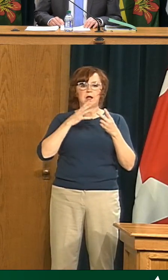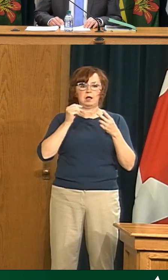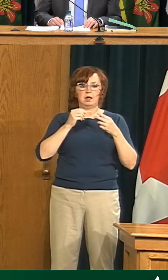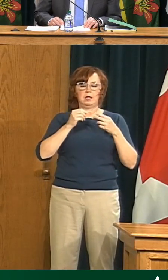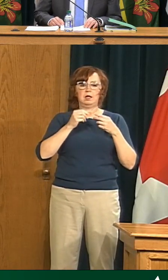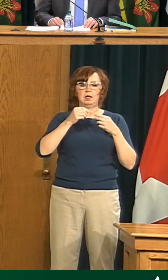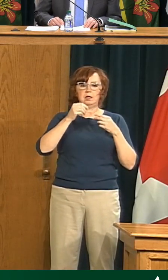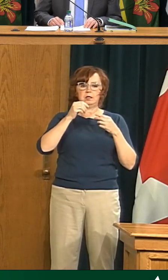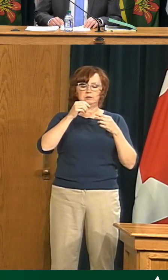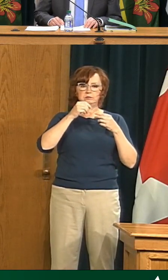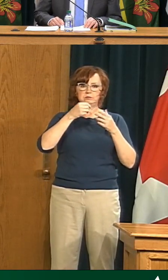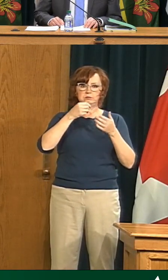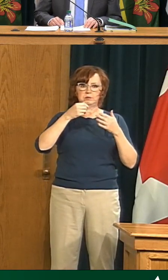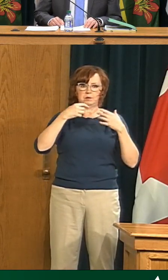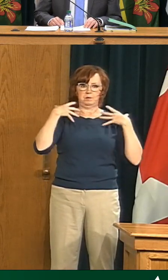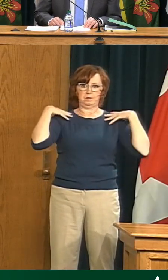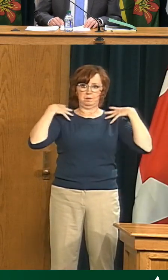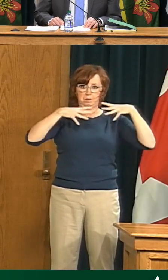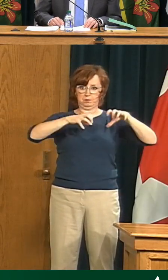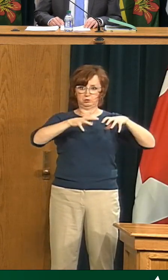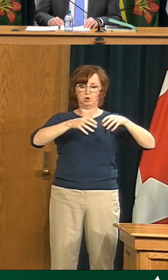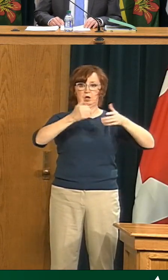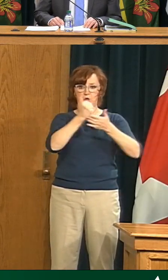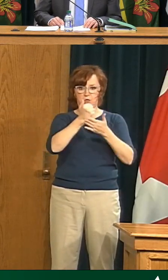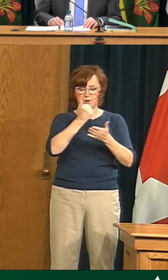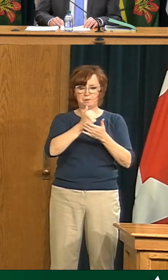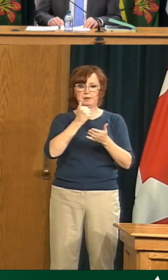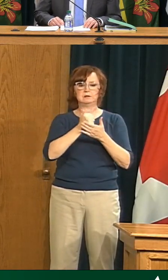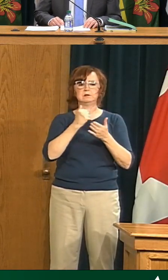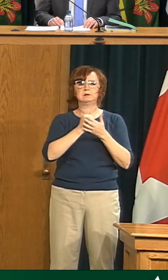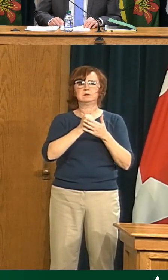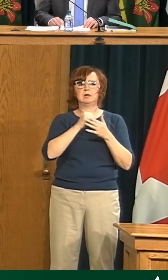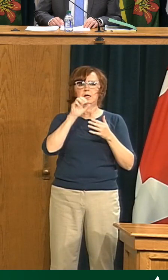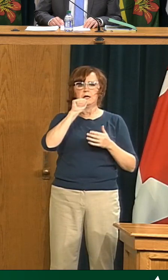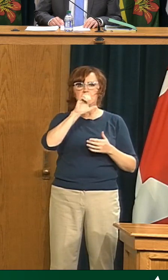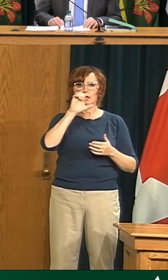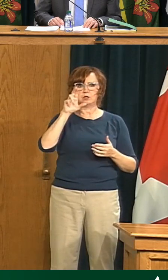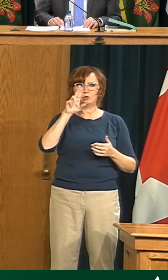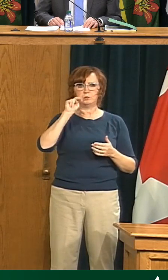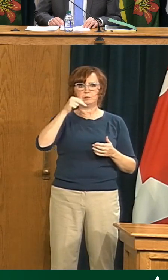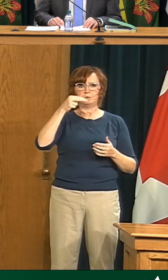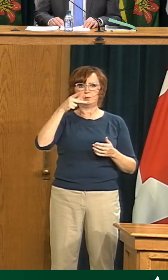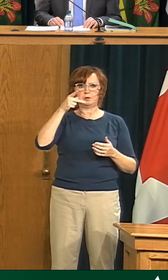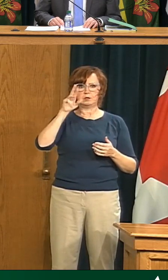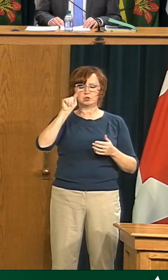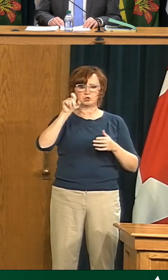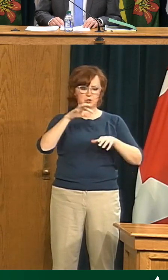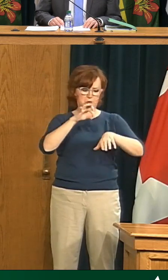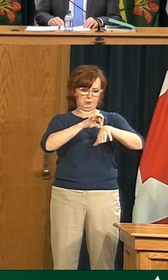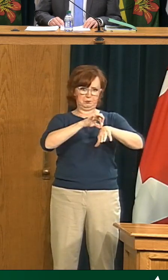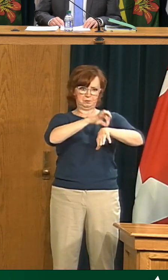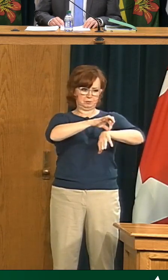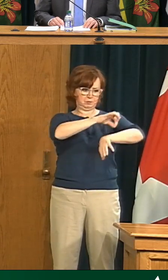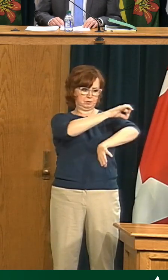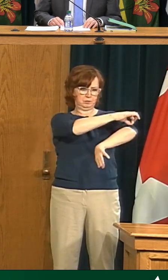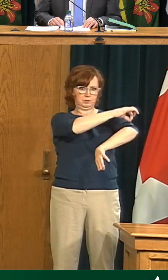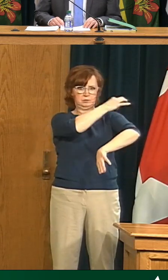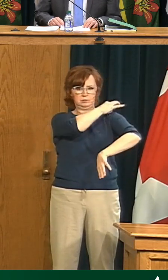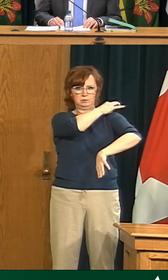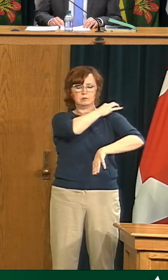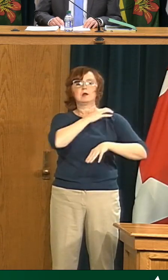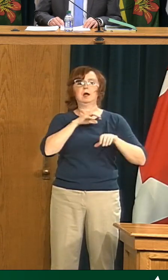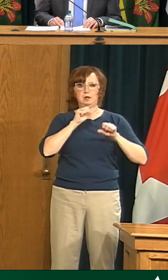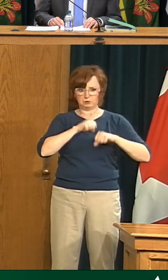massage therapists. Again, all of these businesses will have to follow practices to protect their employees